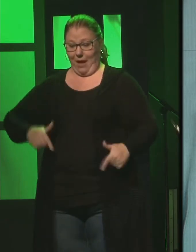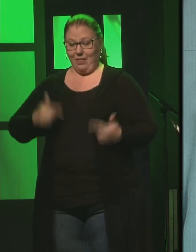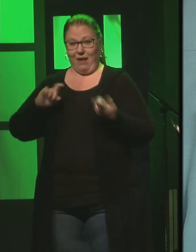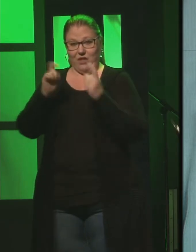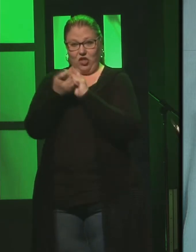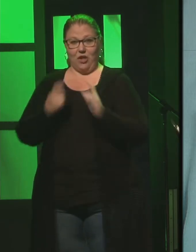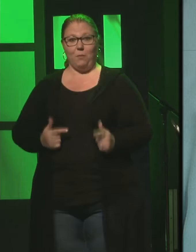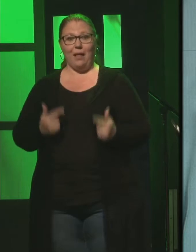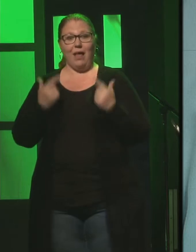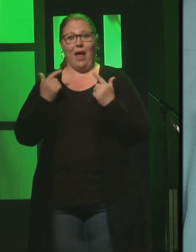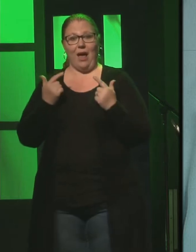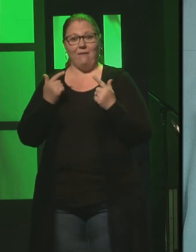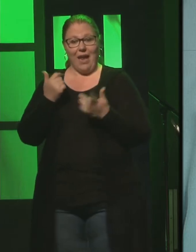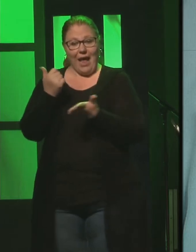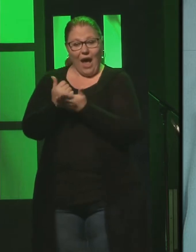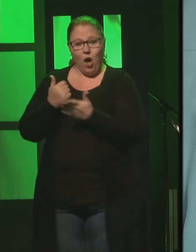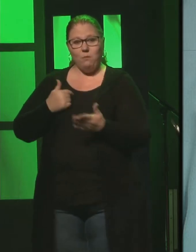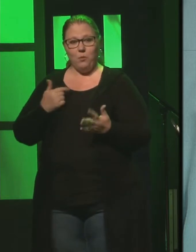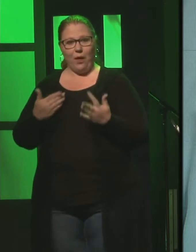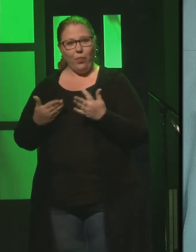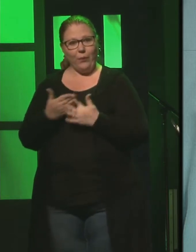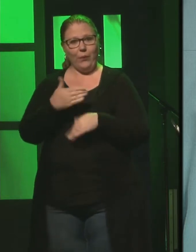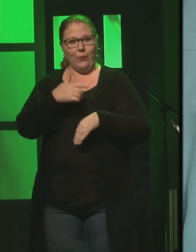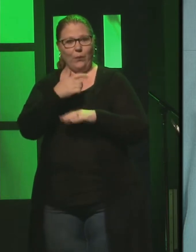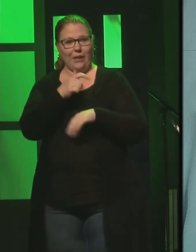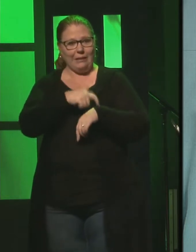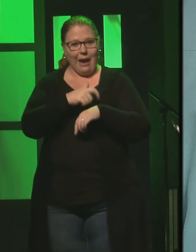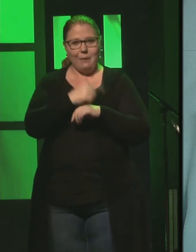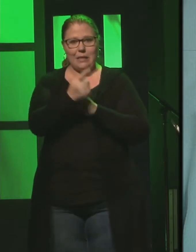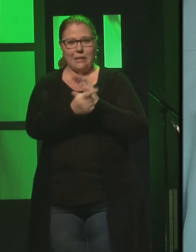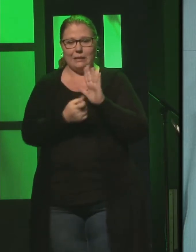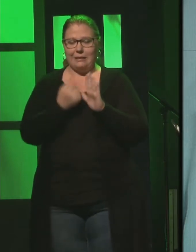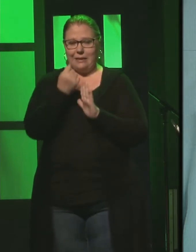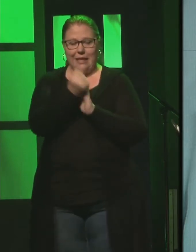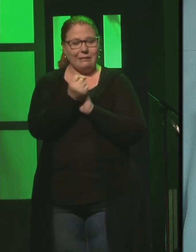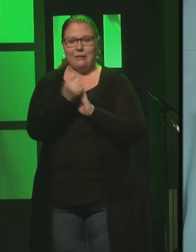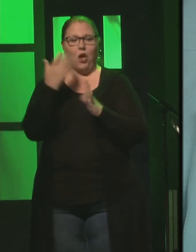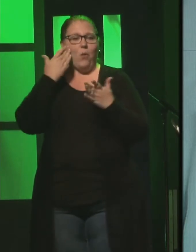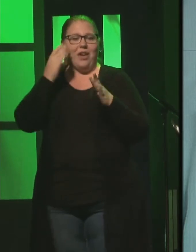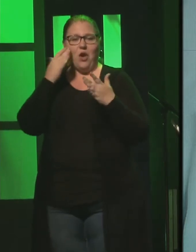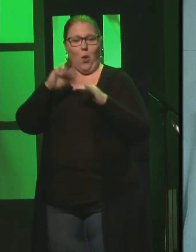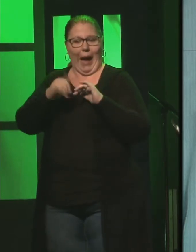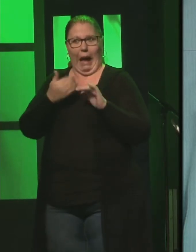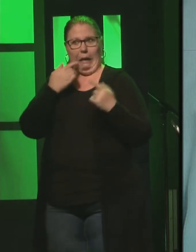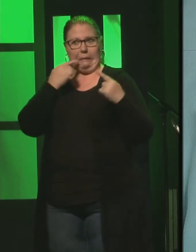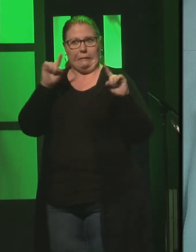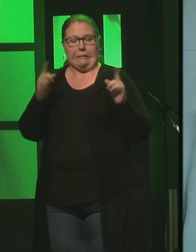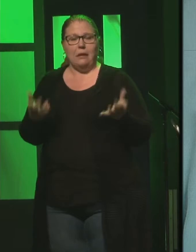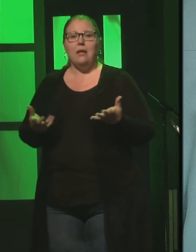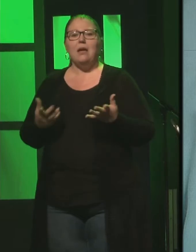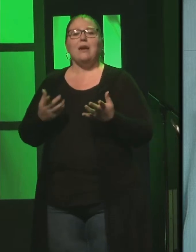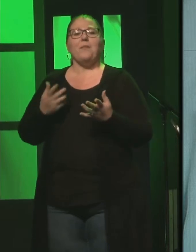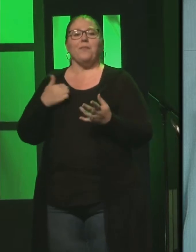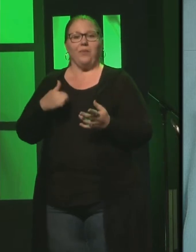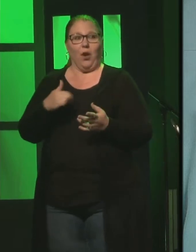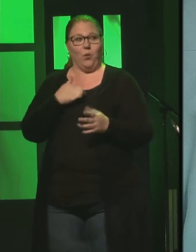my life, have gotten me through times and seasons of life that we didn't know how we were going to get through. And then we've been able in our lives to